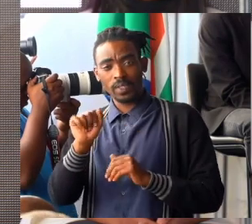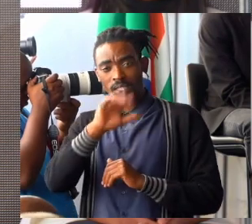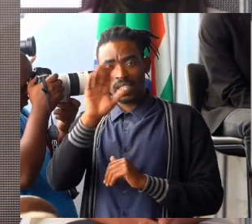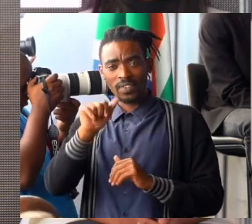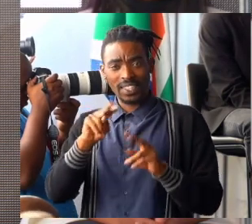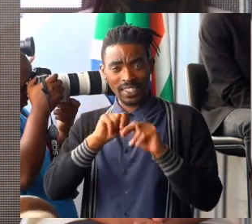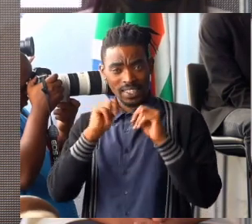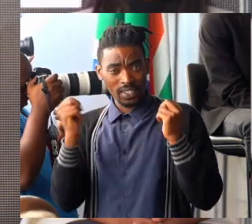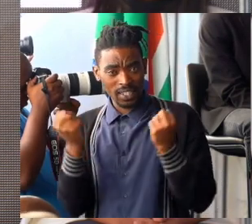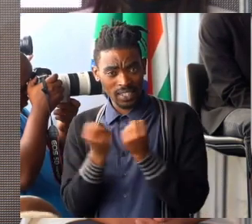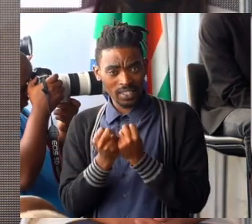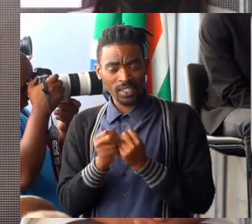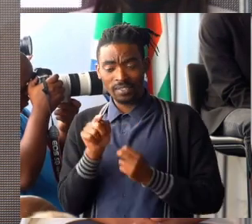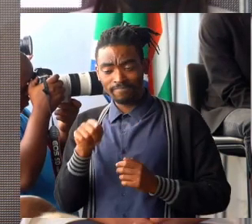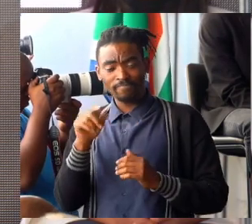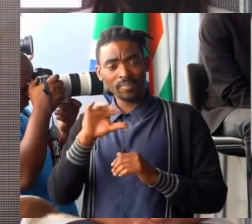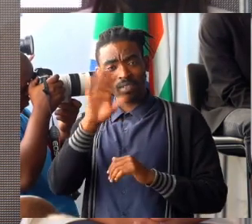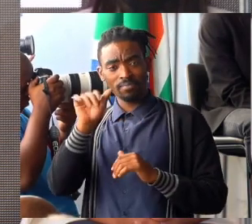South Africa has to rise.